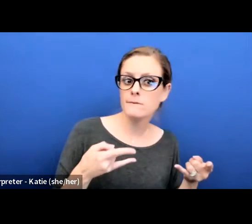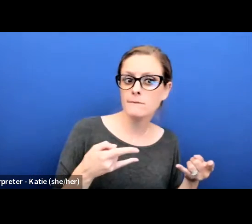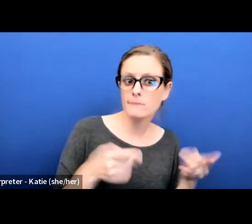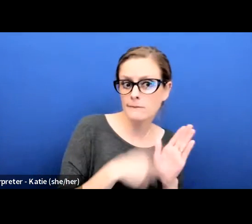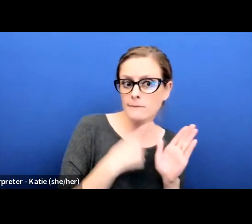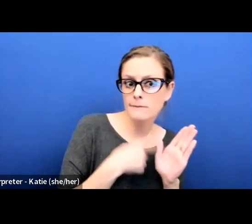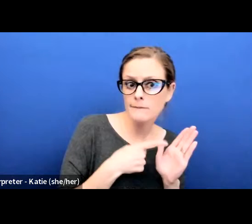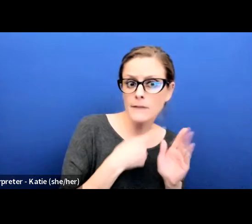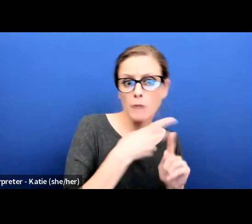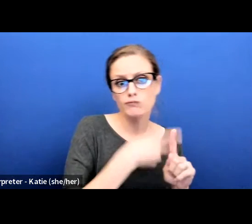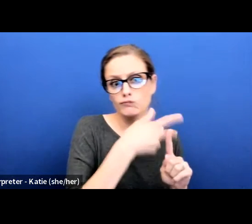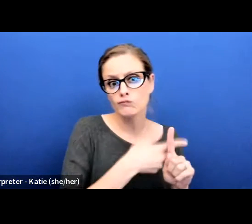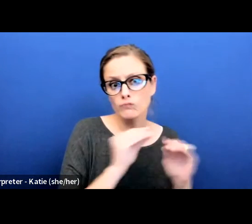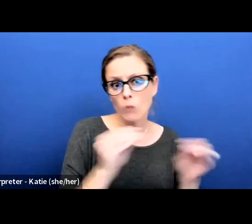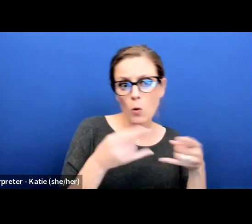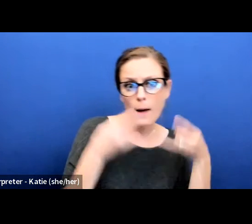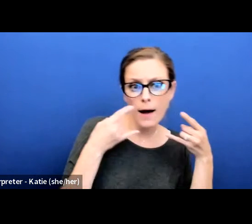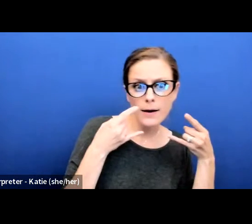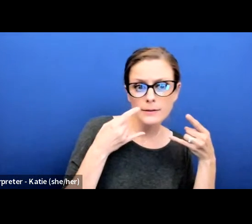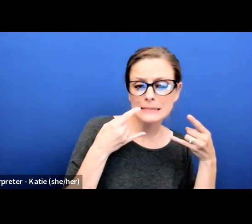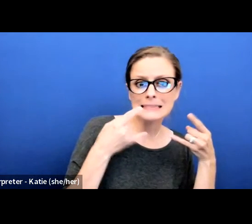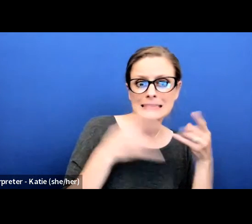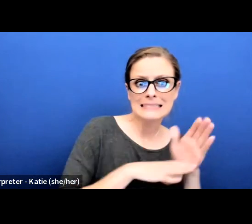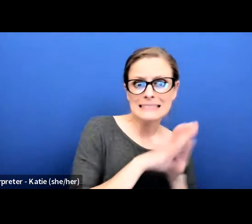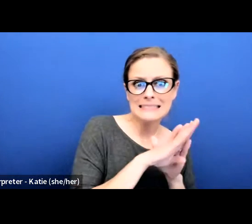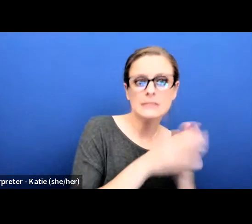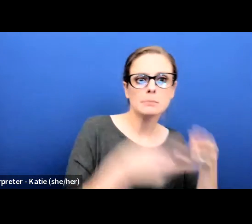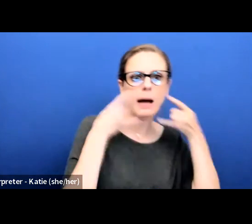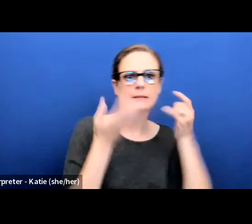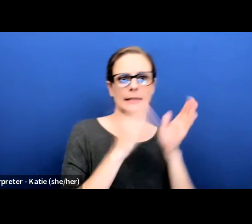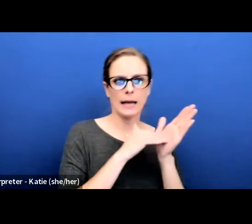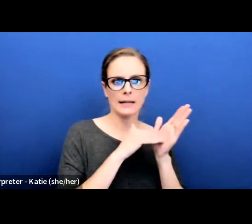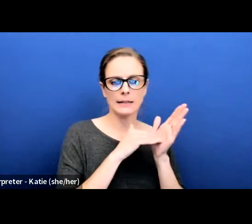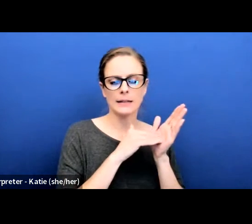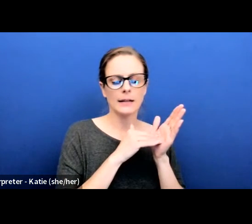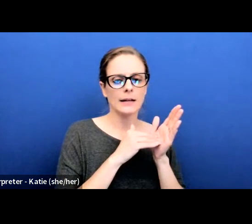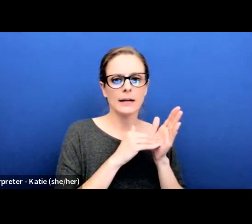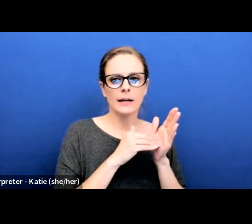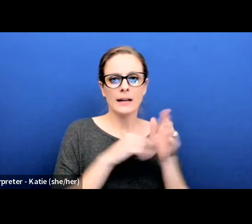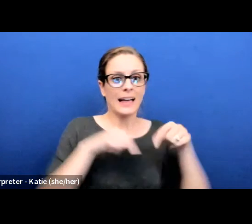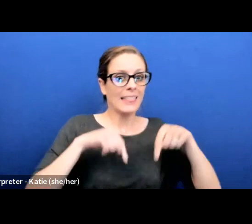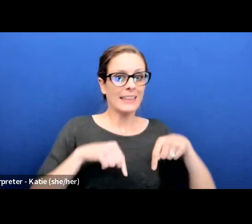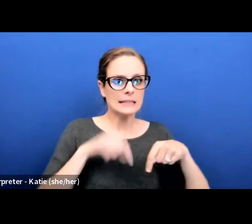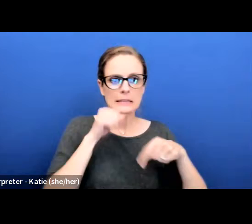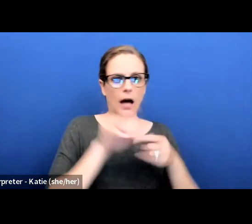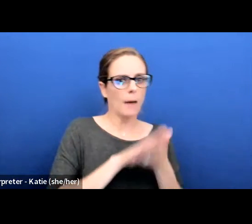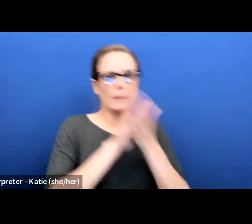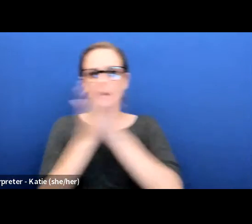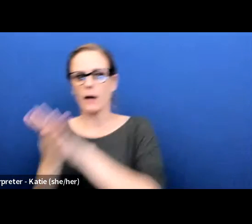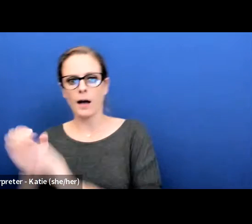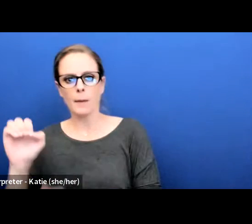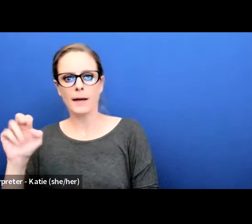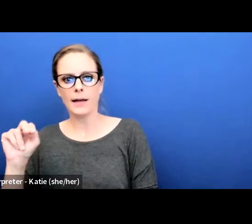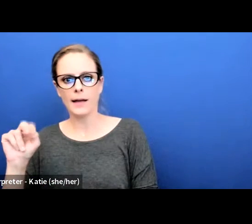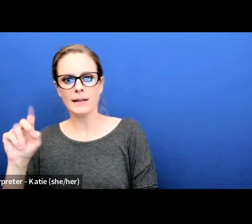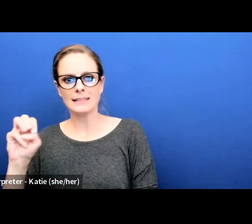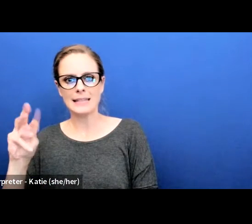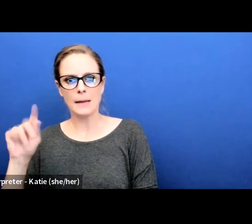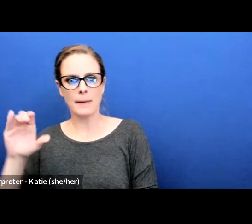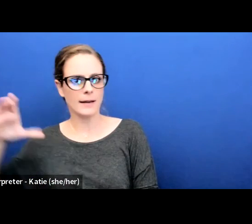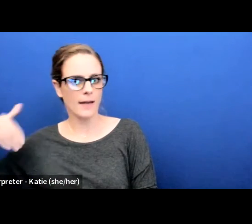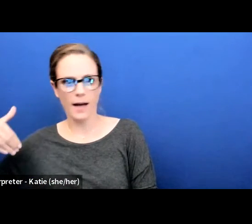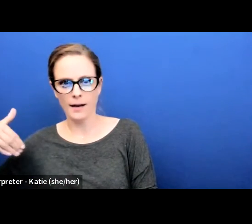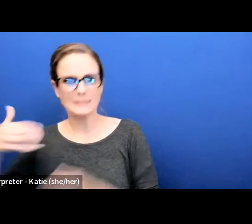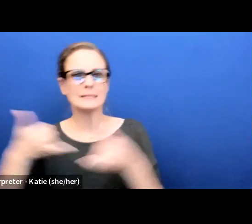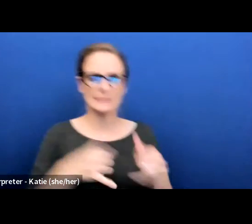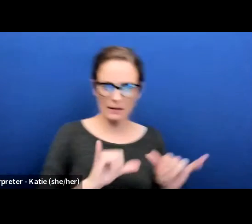Some months we will, till we finally get a hold of this. We're not even at a point where we're calling this an endemic. We're still making